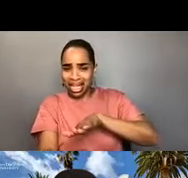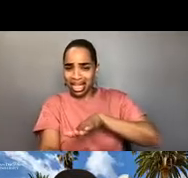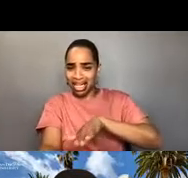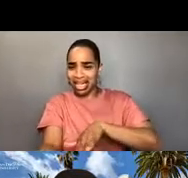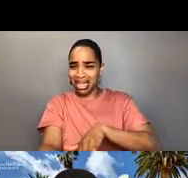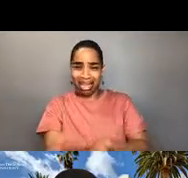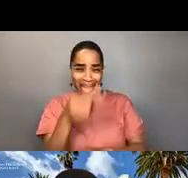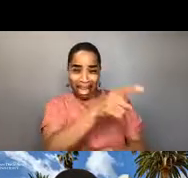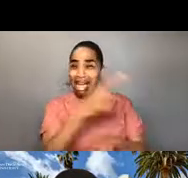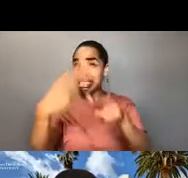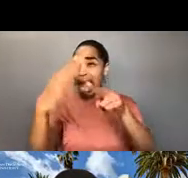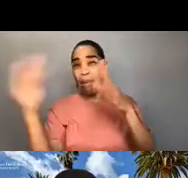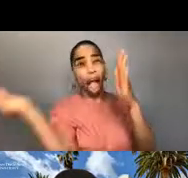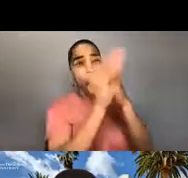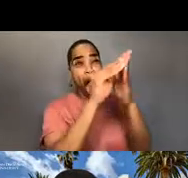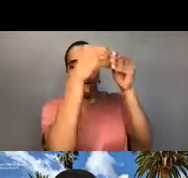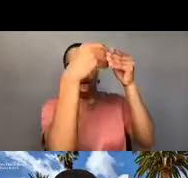Statistics to the system.